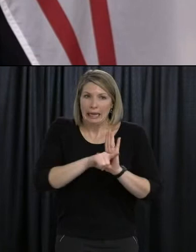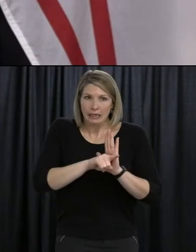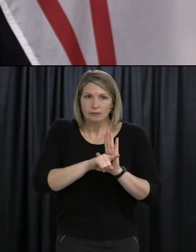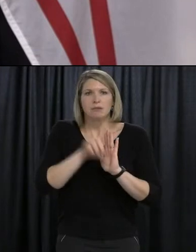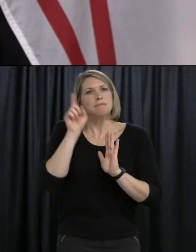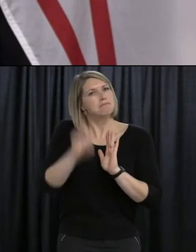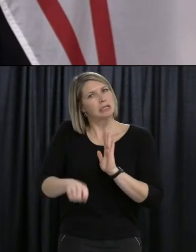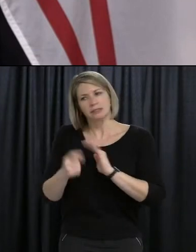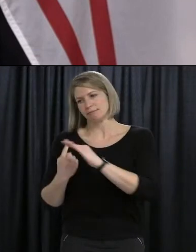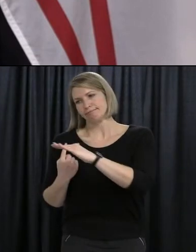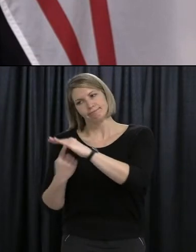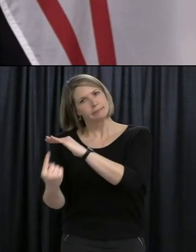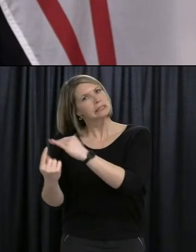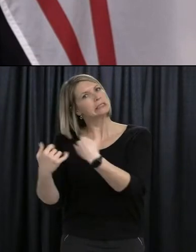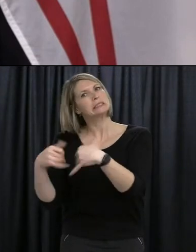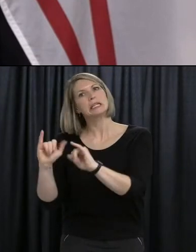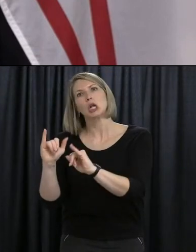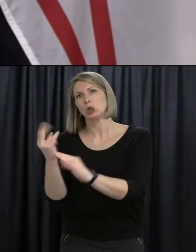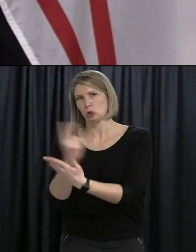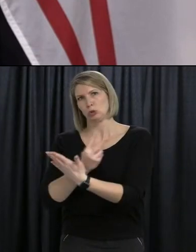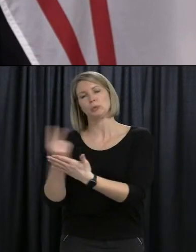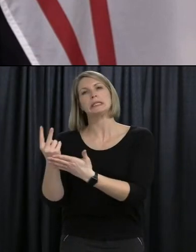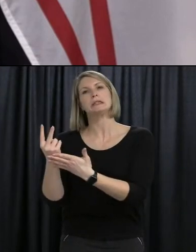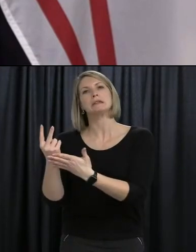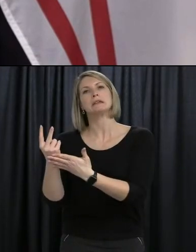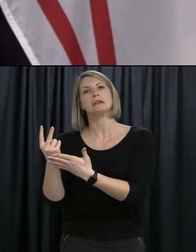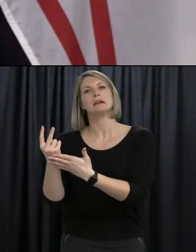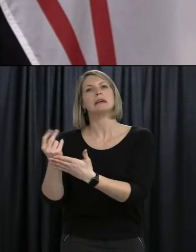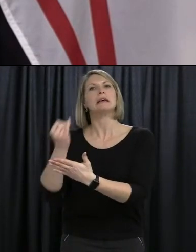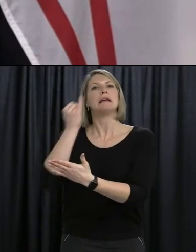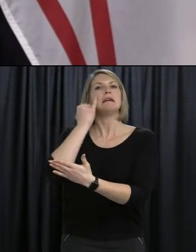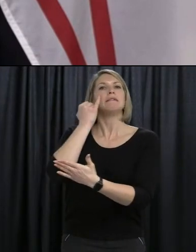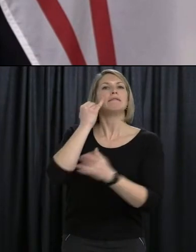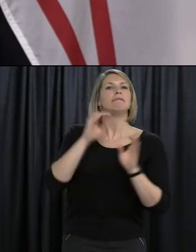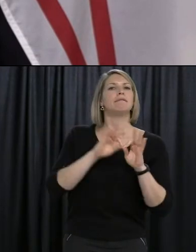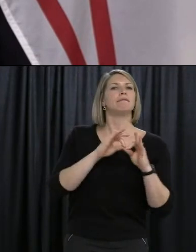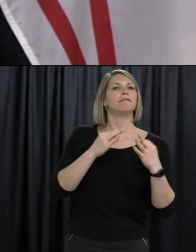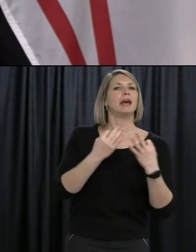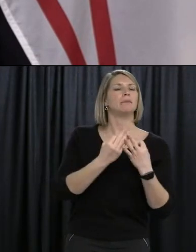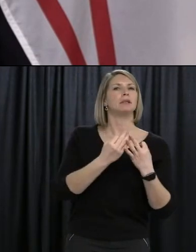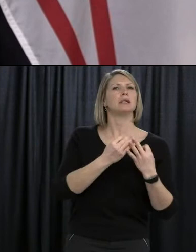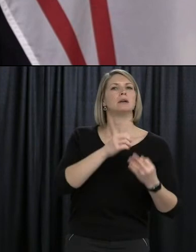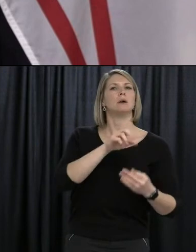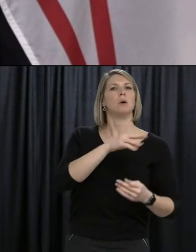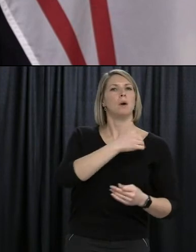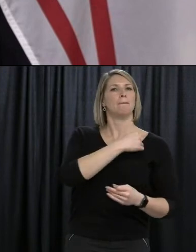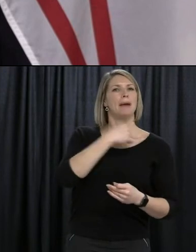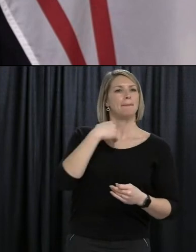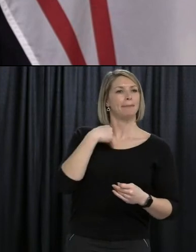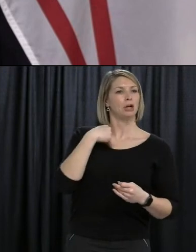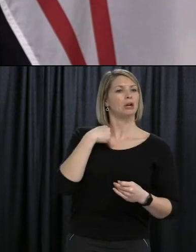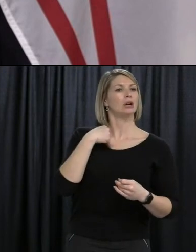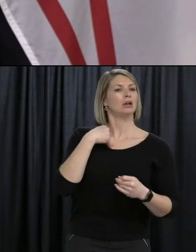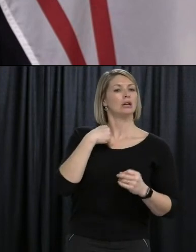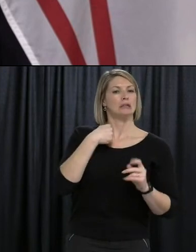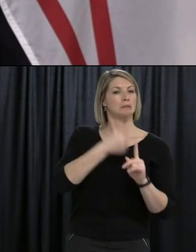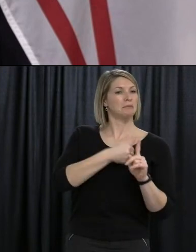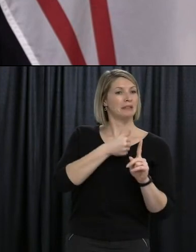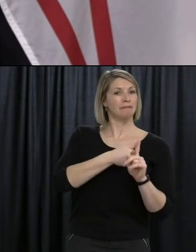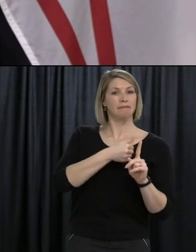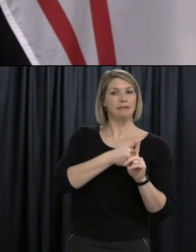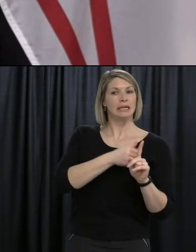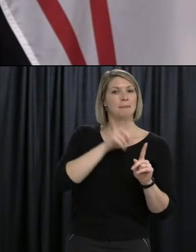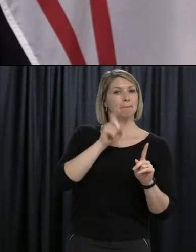affected by these advisories are not required to isolate unless they or their household member is experiencing symptoms